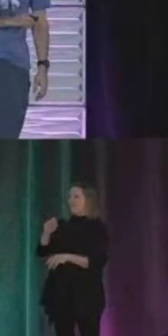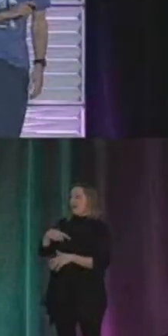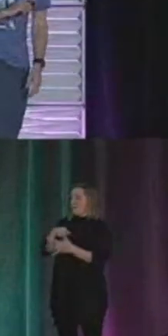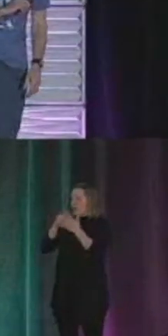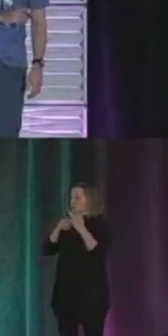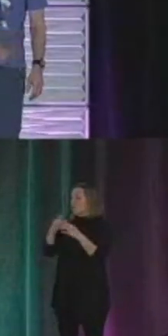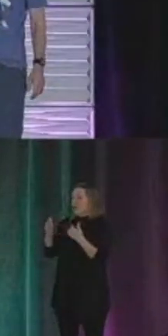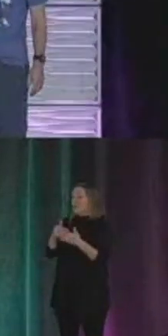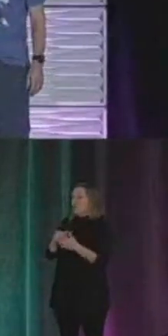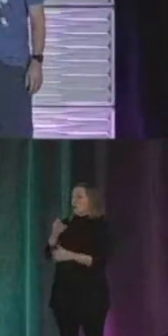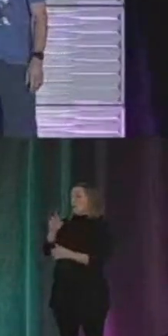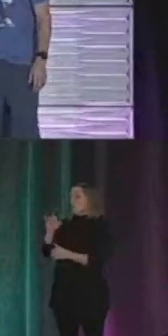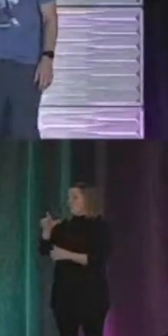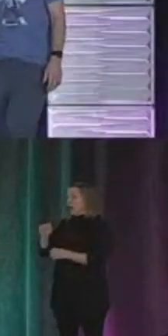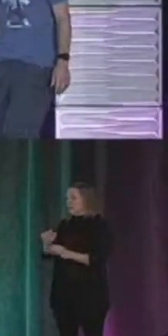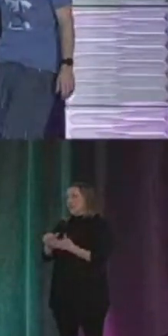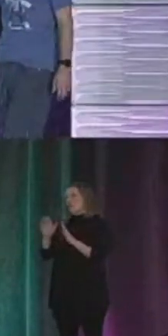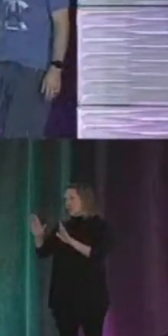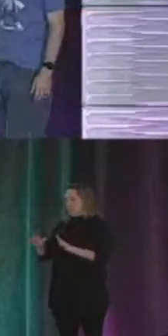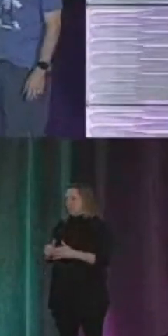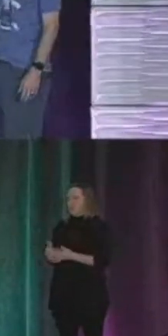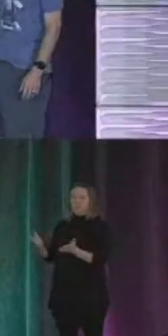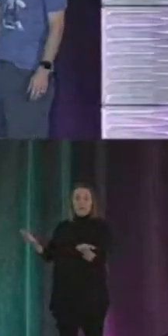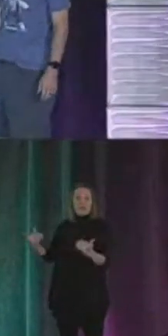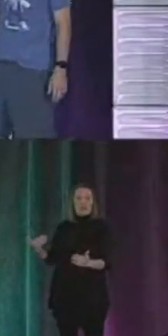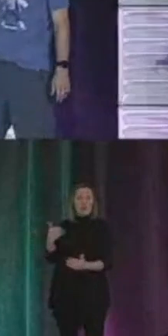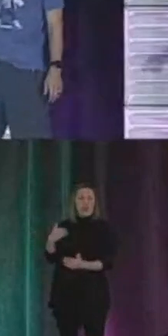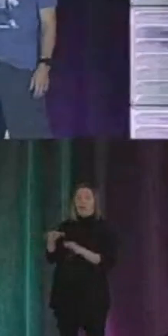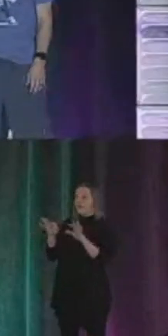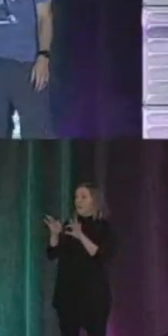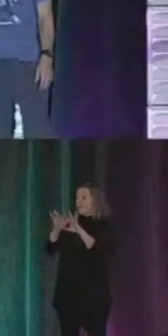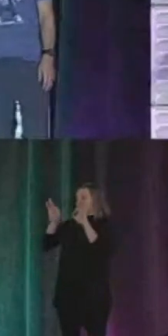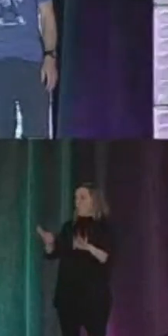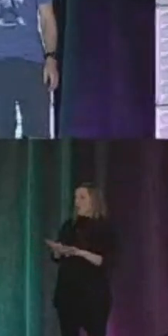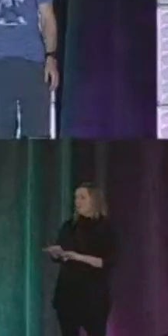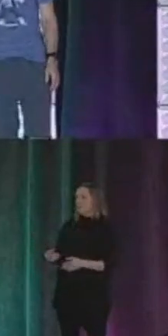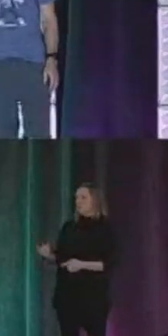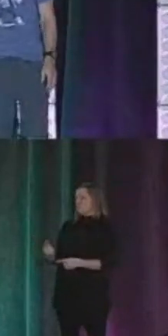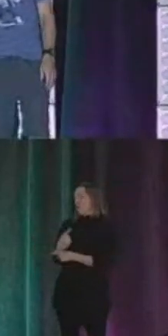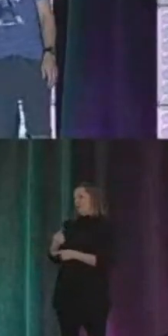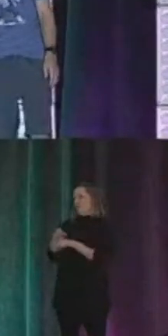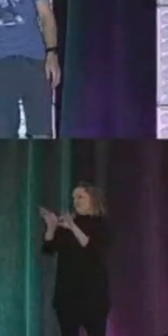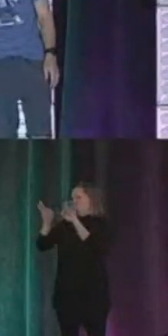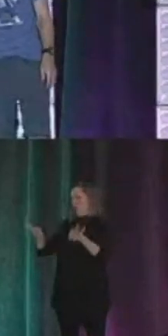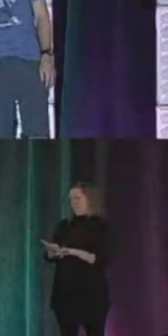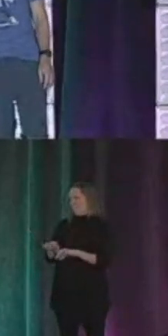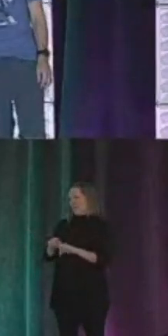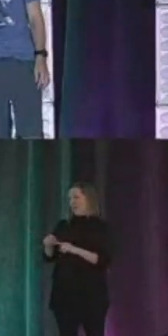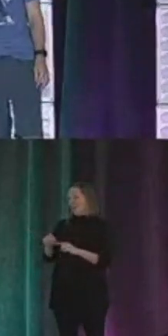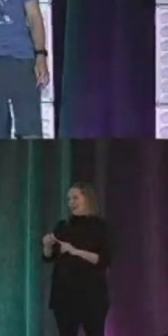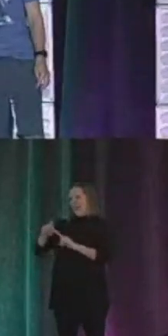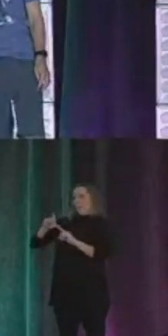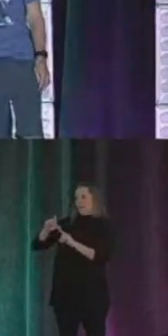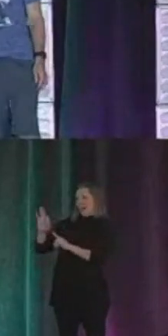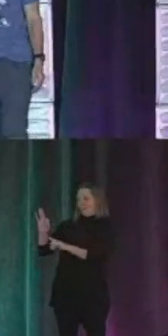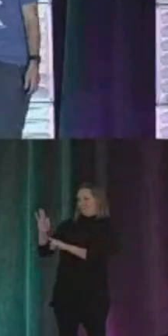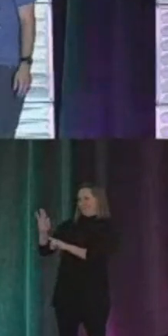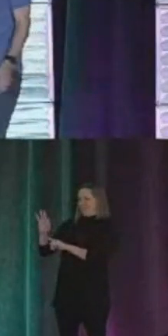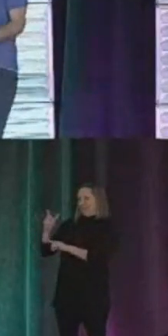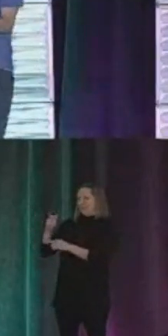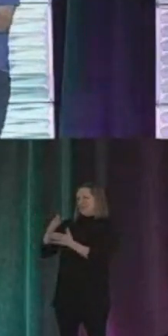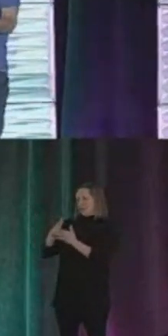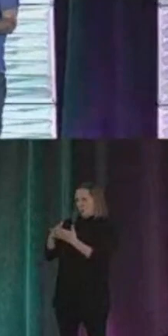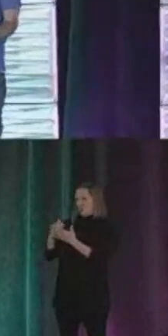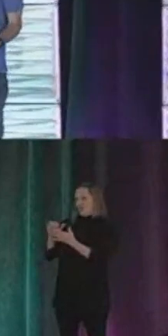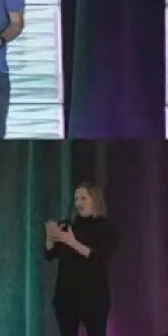your React, and it's awesome. And then we have a form, and just a regular old form, except it's a capital F because it's actually a component that